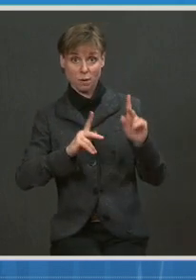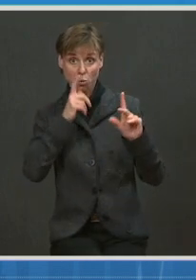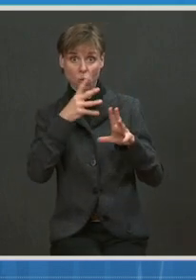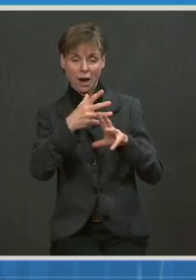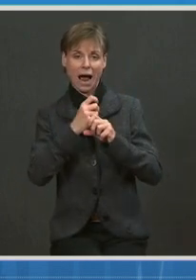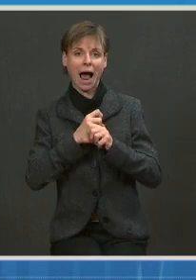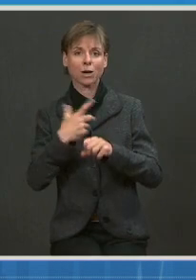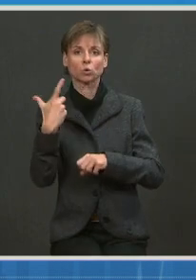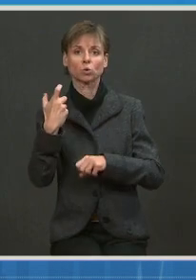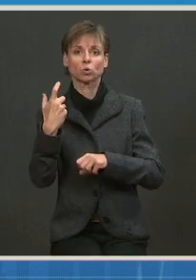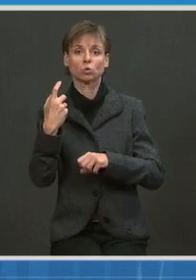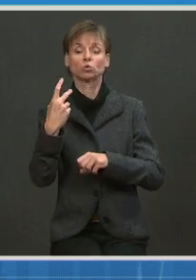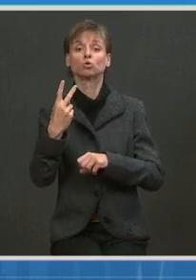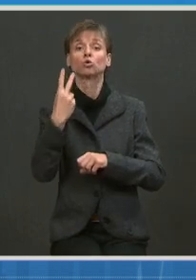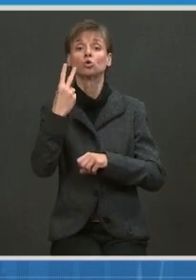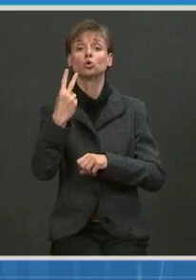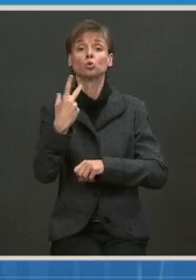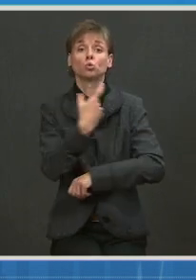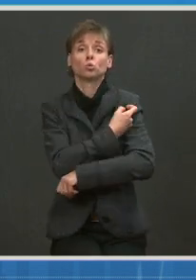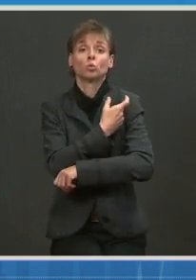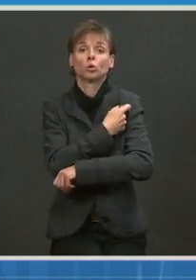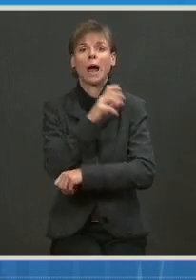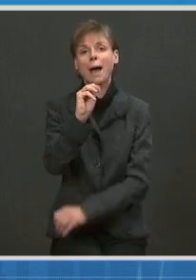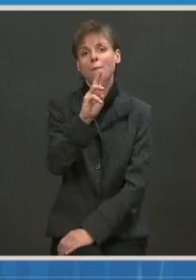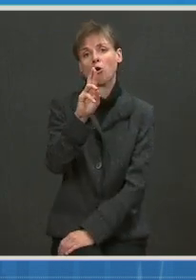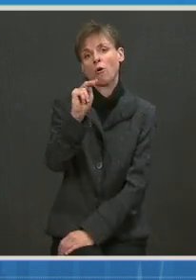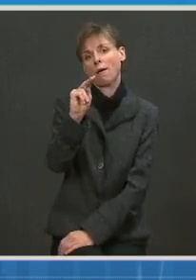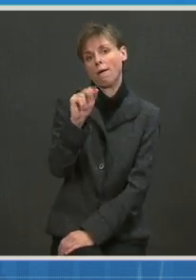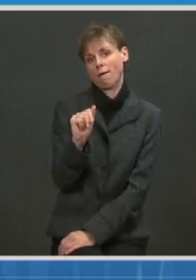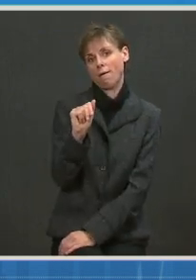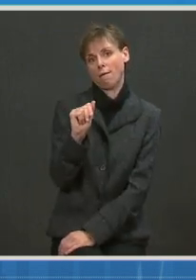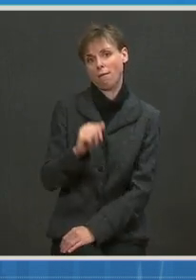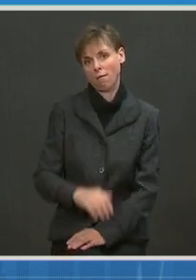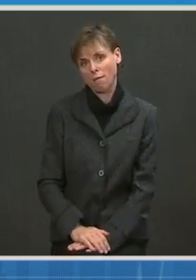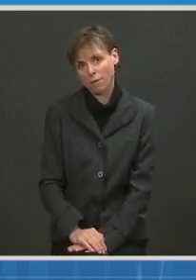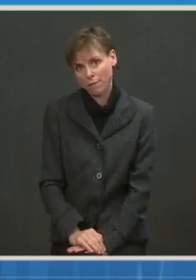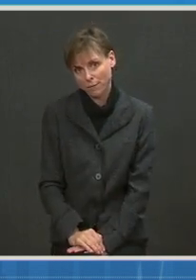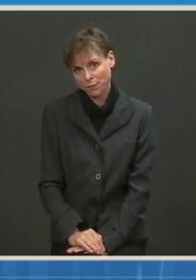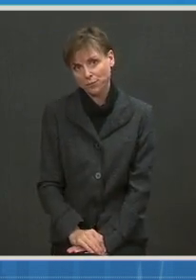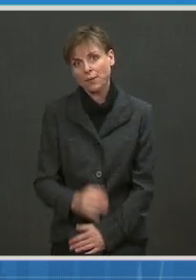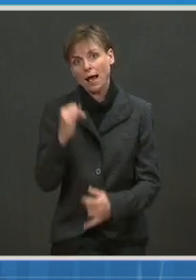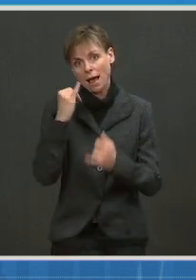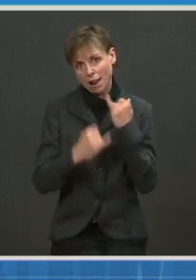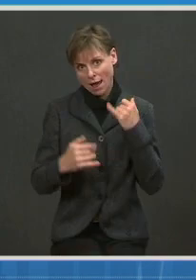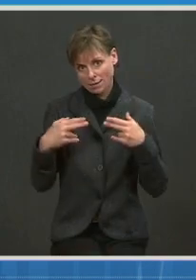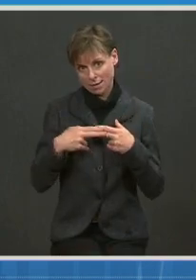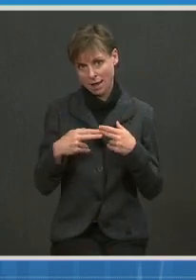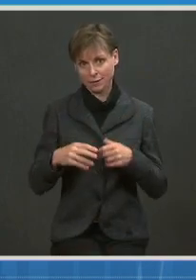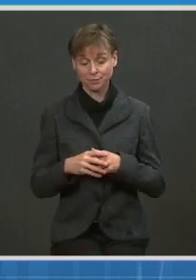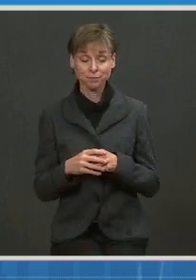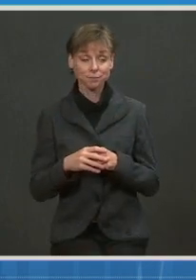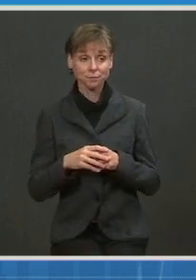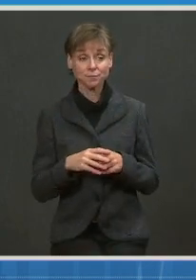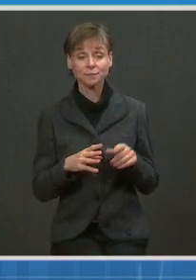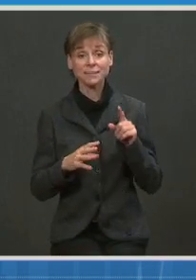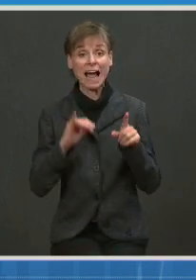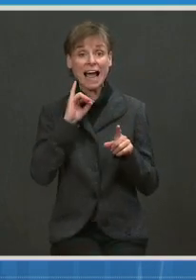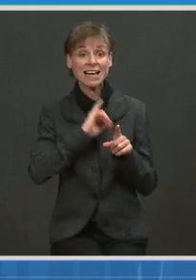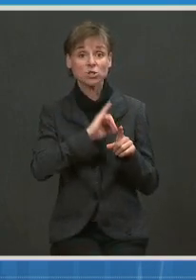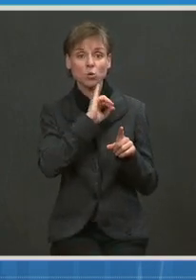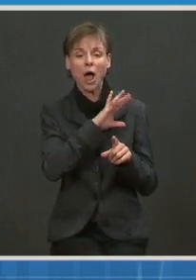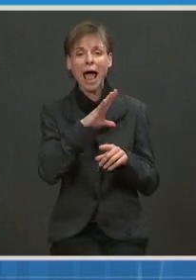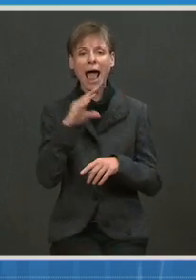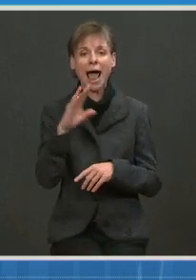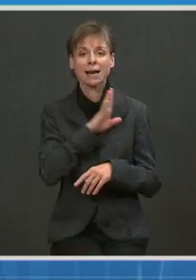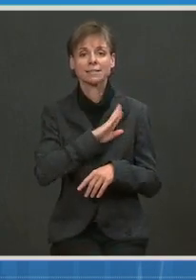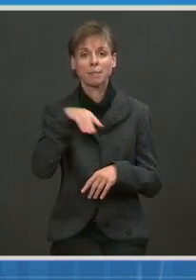2 doses of an mRNA vaccine. And then finally, on this last slide, in Israel and in Spain,